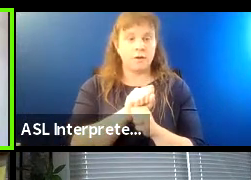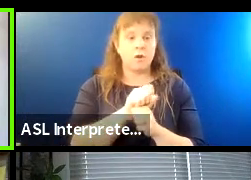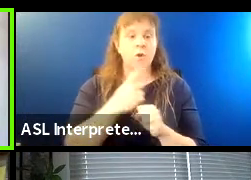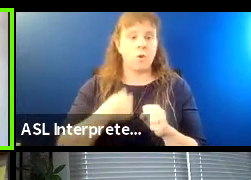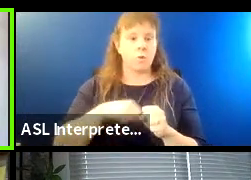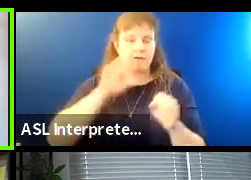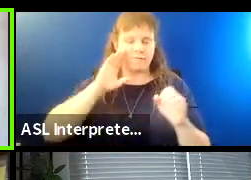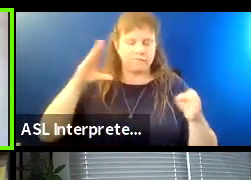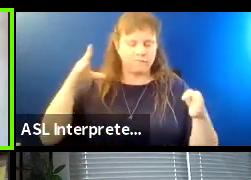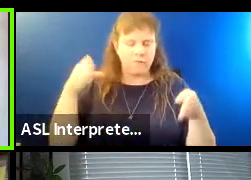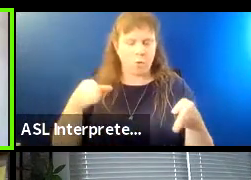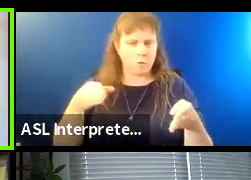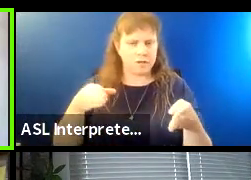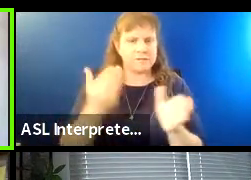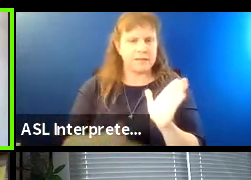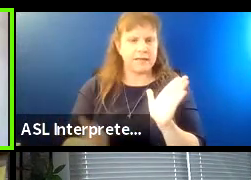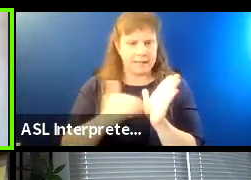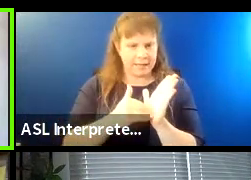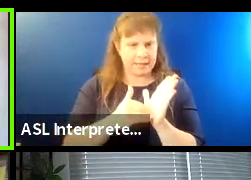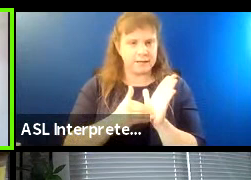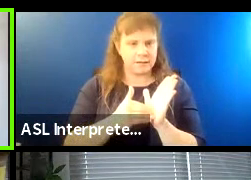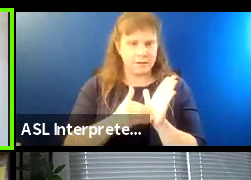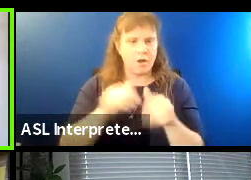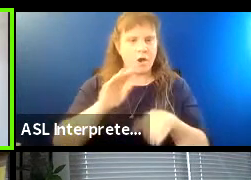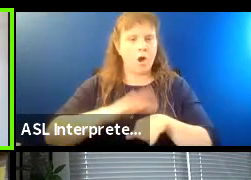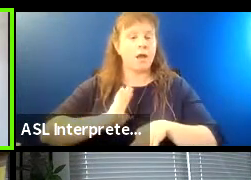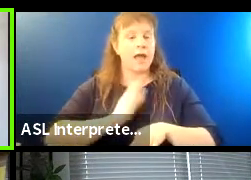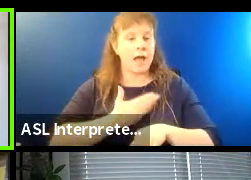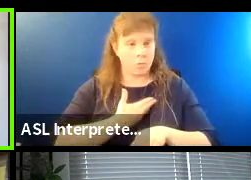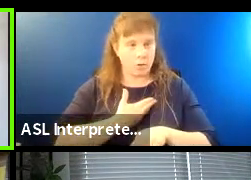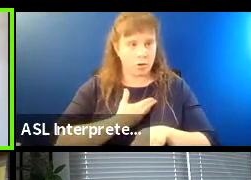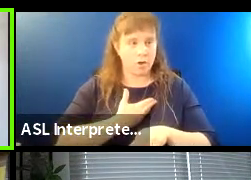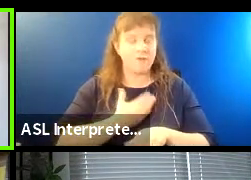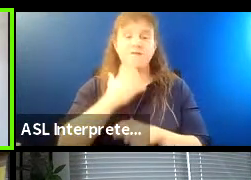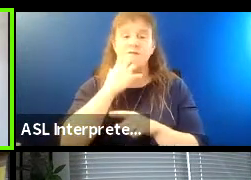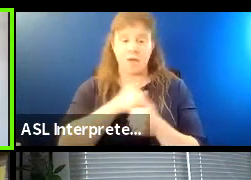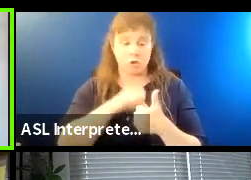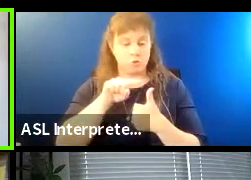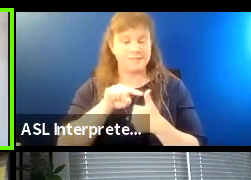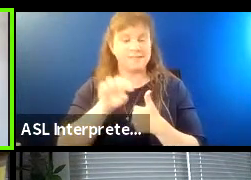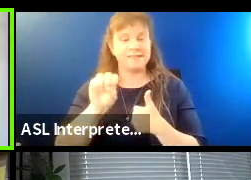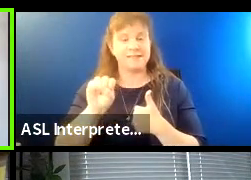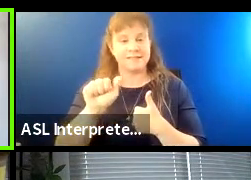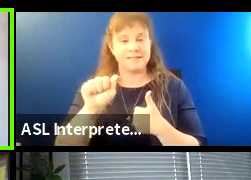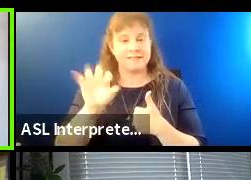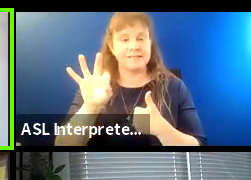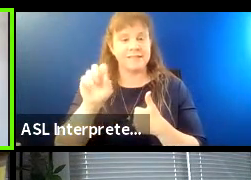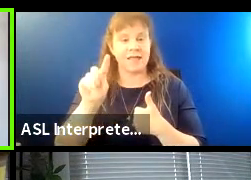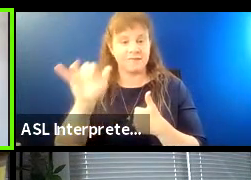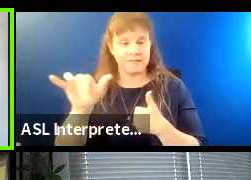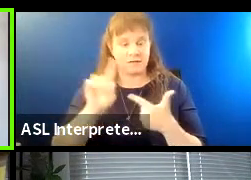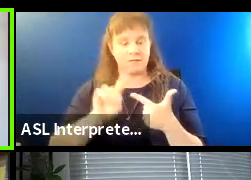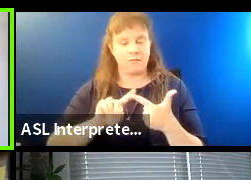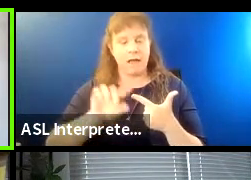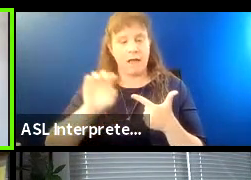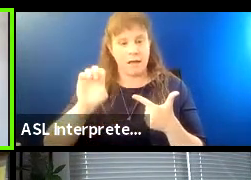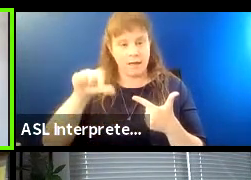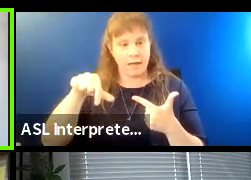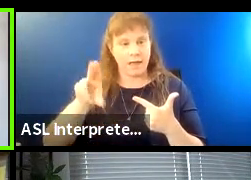again in our values of safety, equity, and